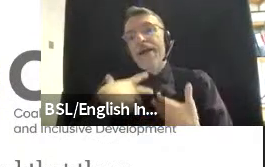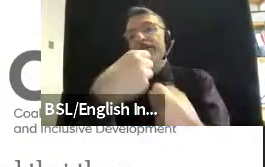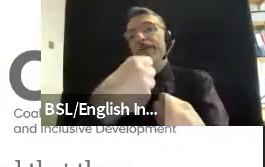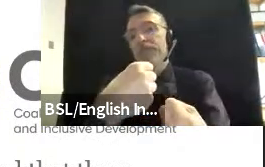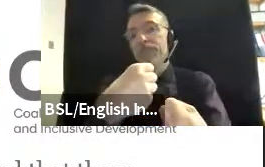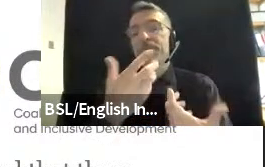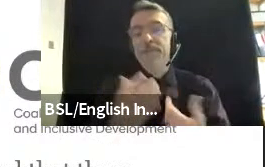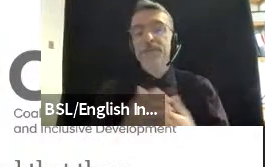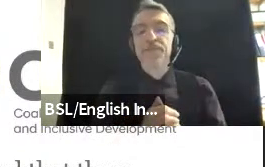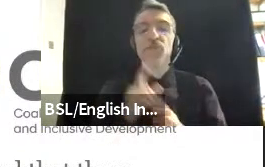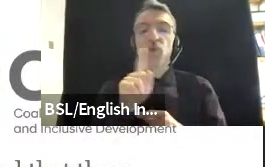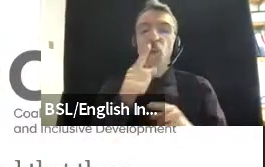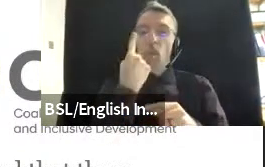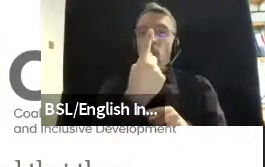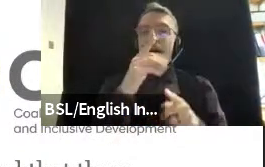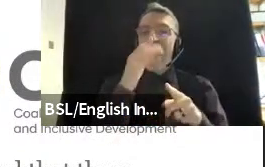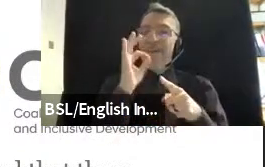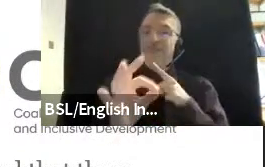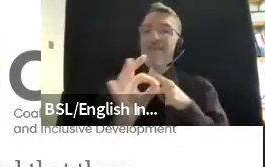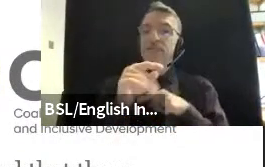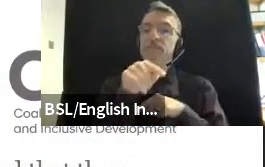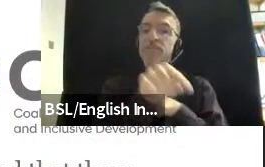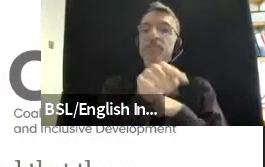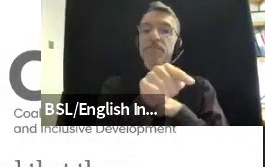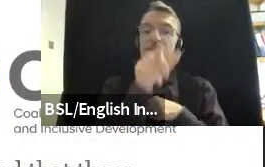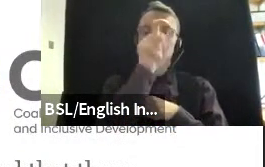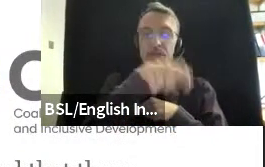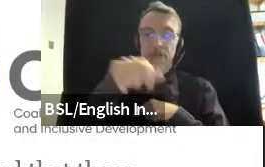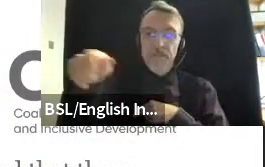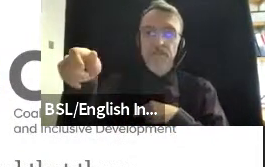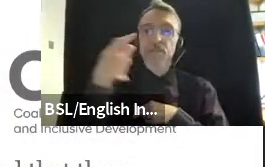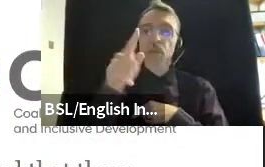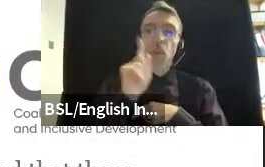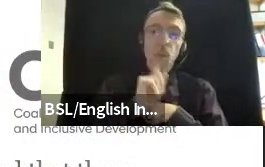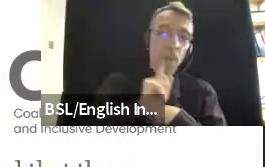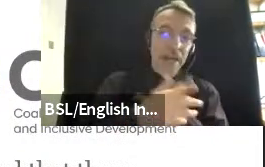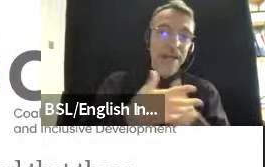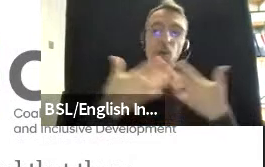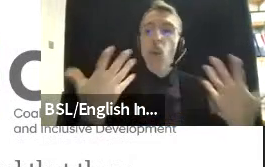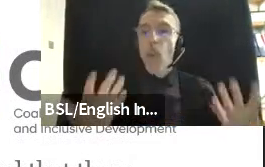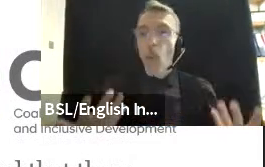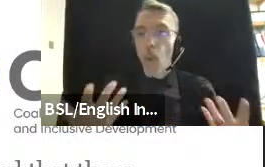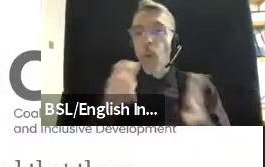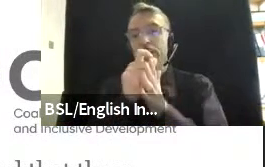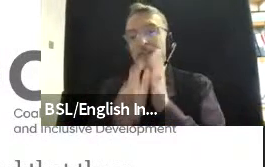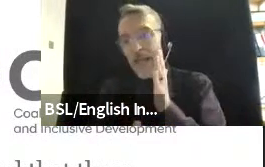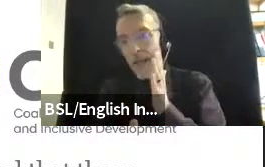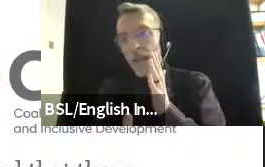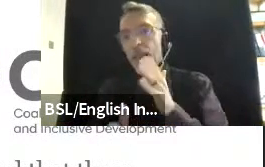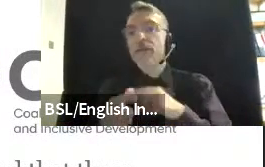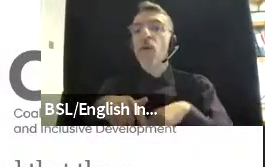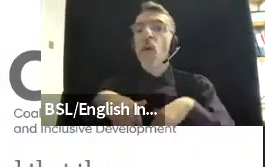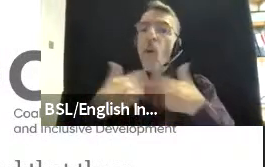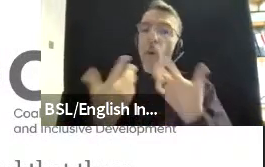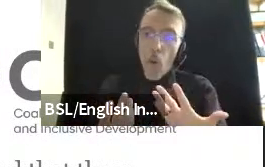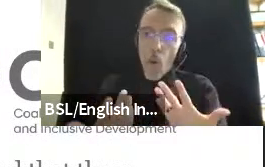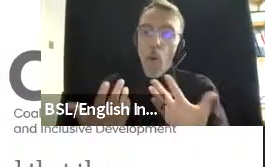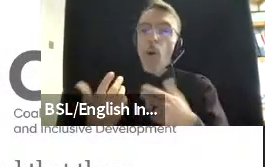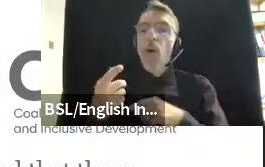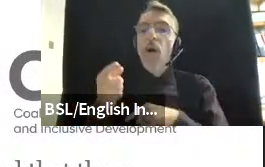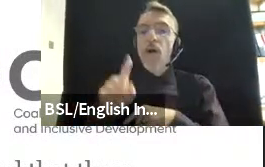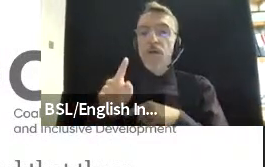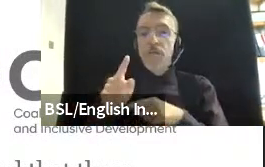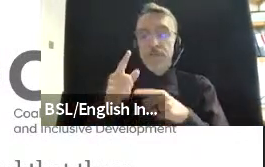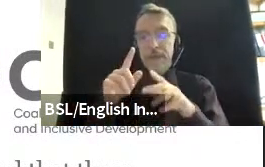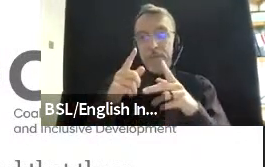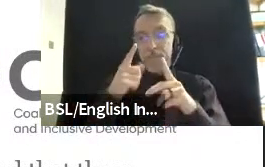Interventions targeting one factor of people with disabilities, for example, being a woman or having disabilities, should consider the potential impact